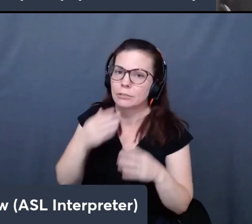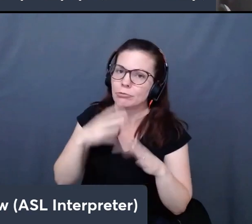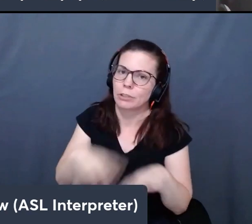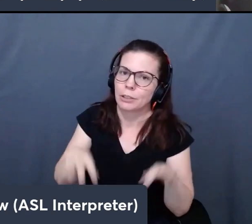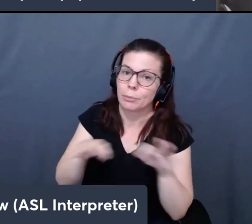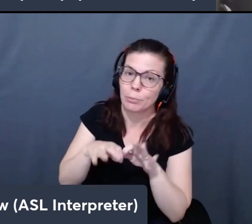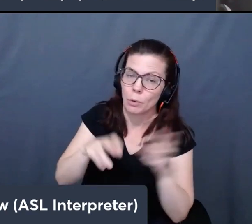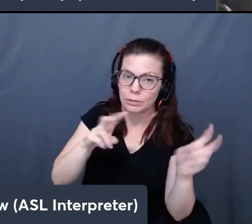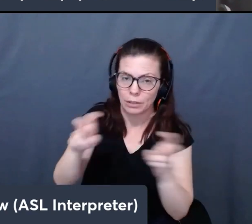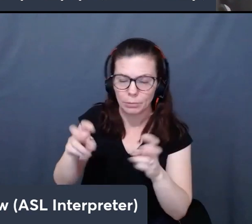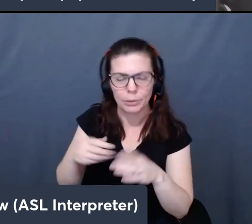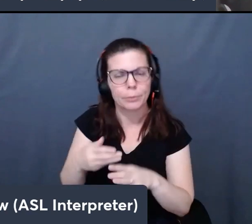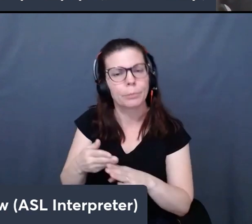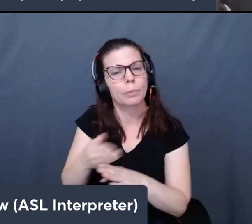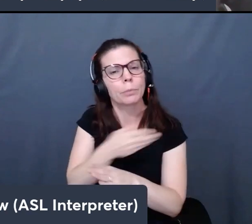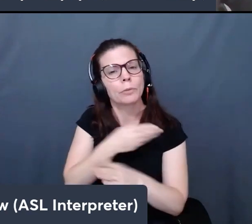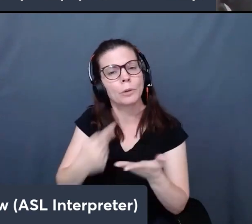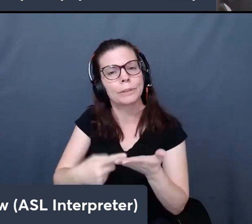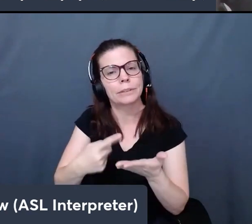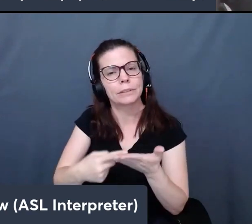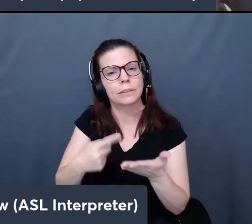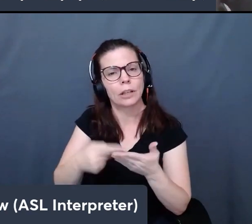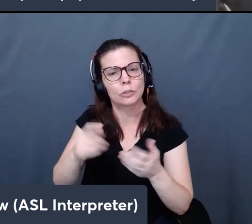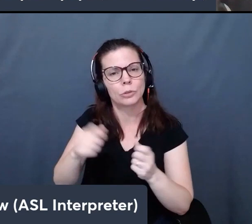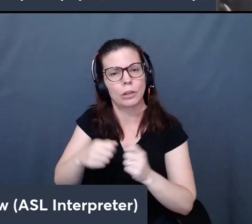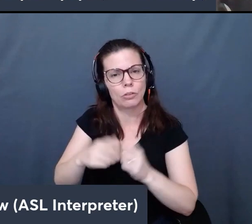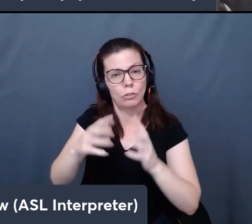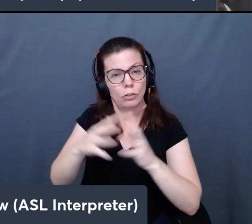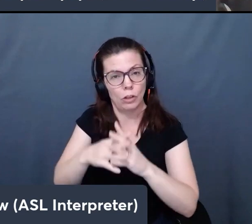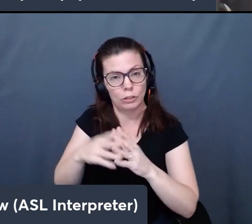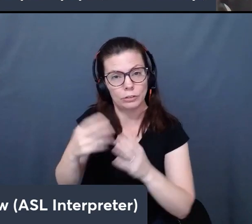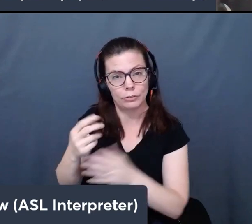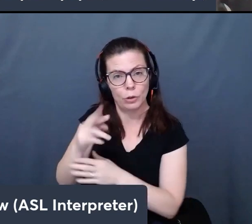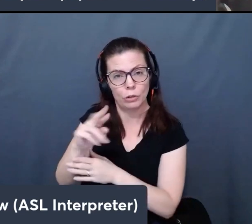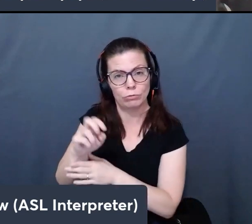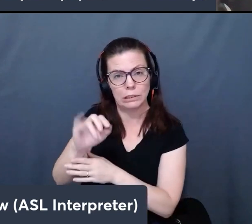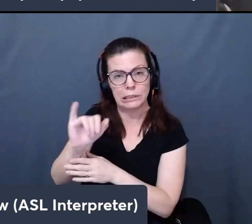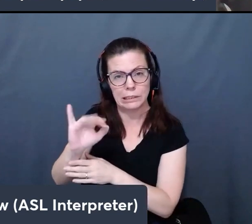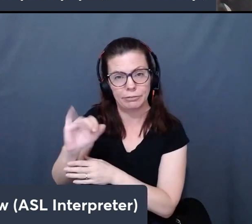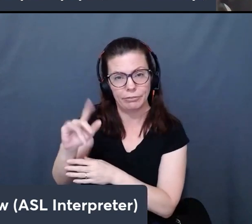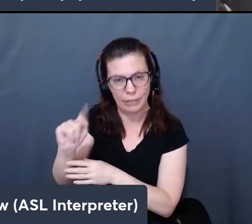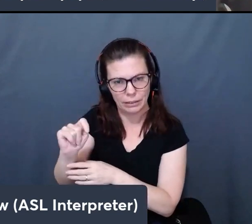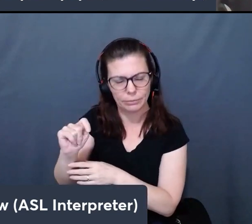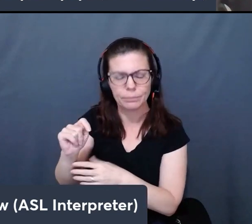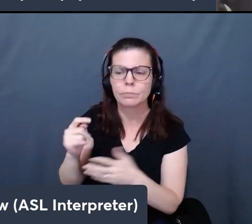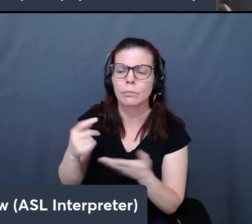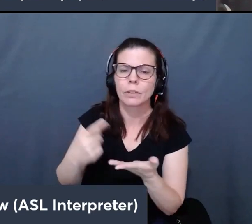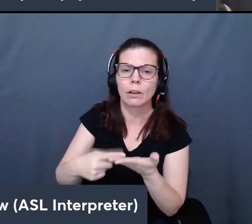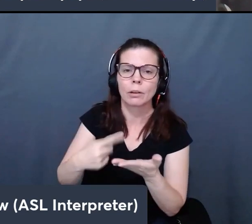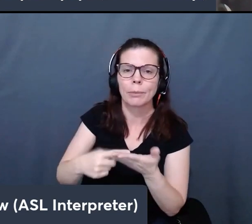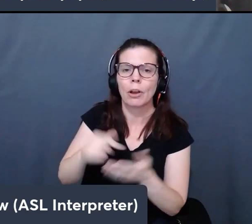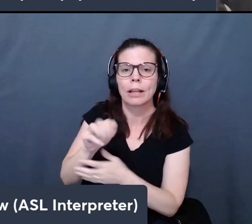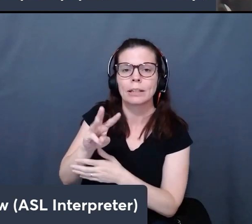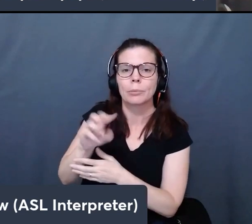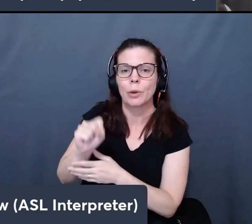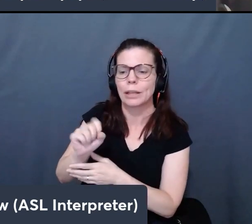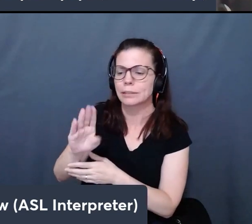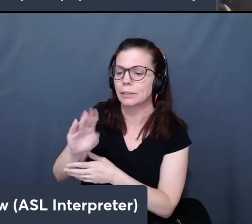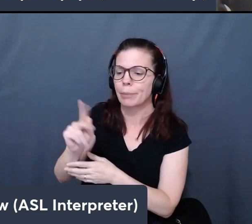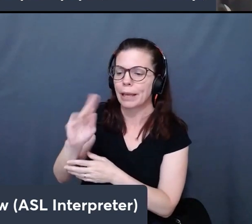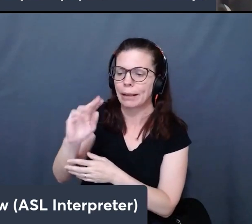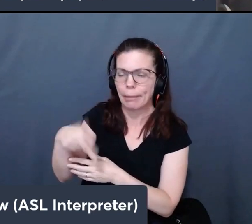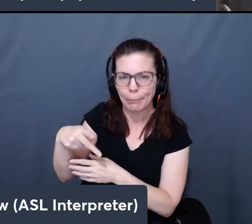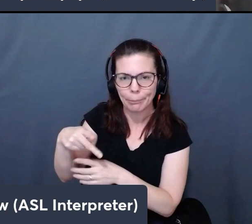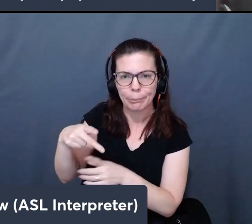before we talk about what we're launching at reInvent, let's talk about AWS backup and backups